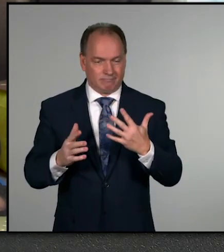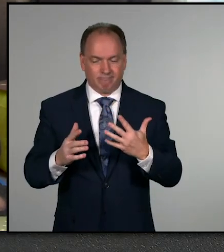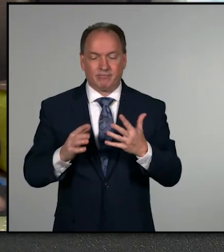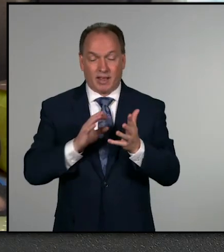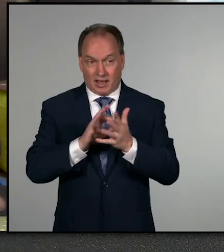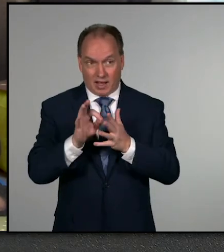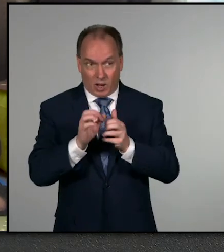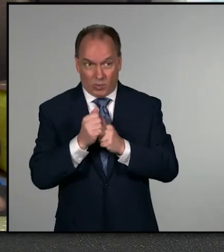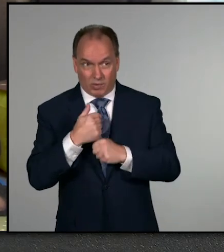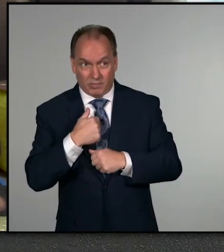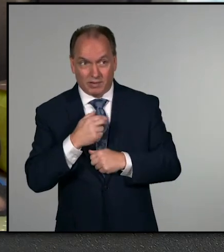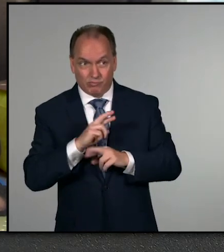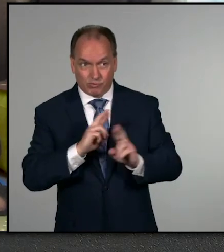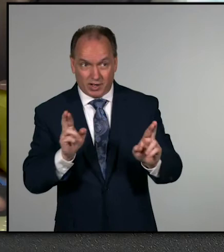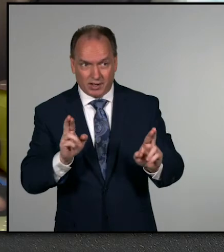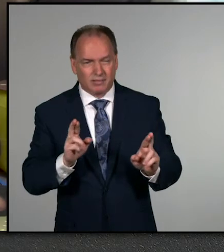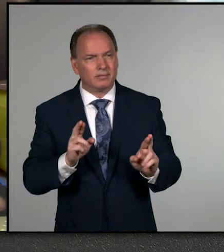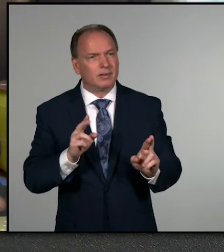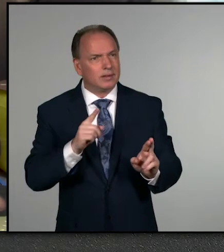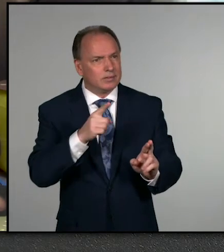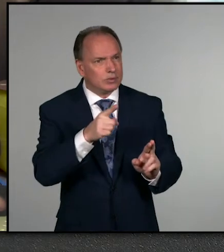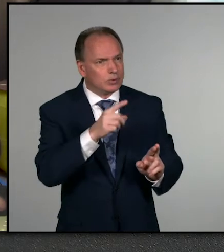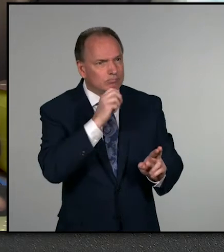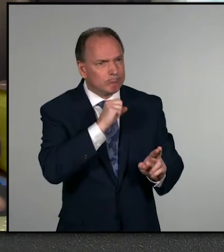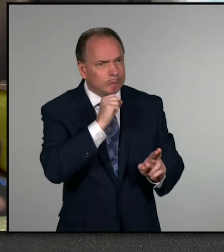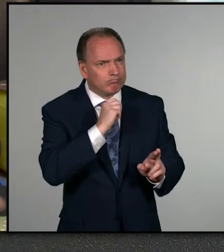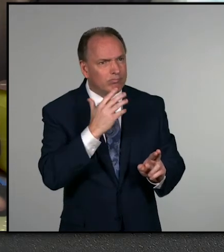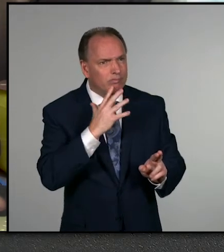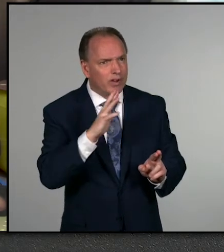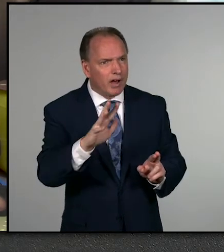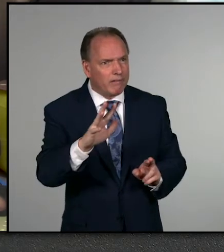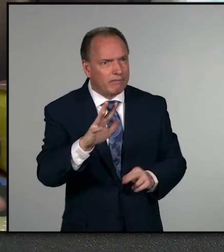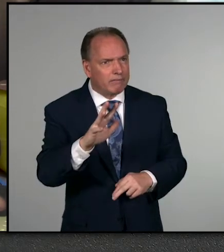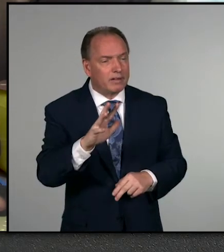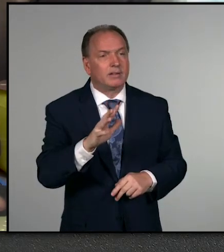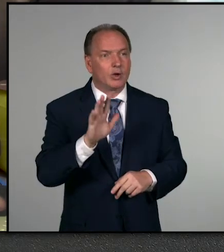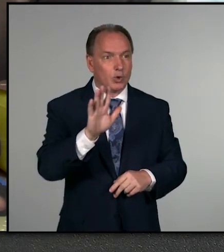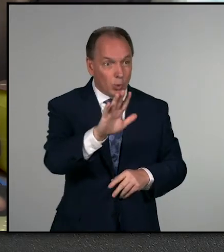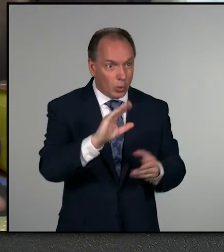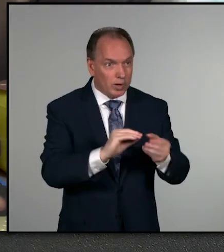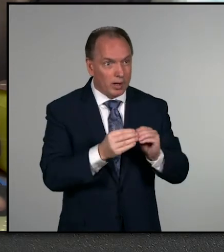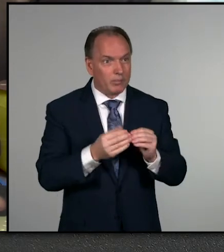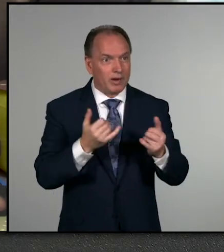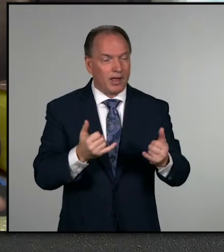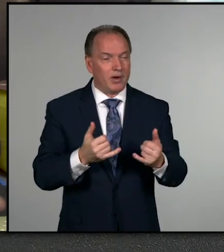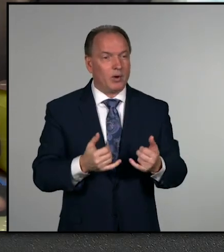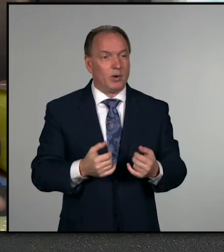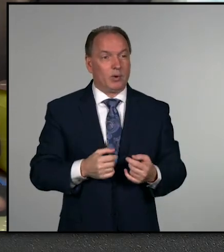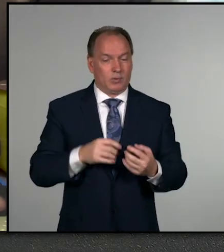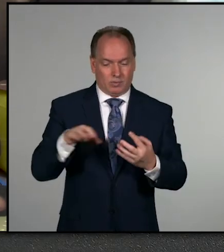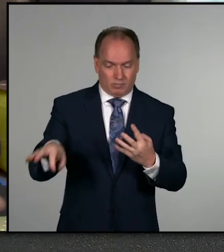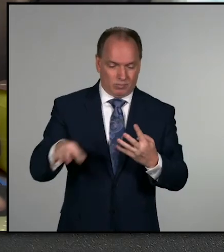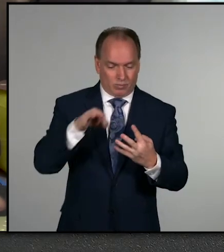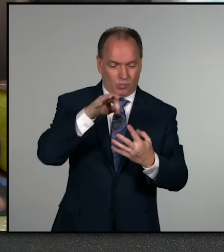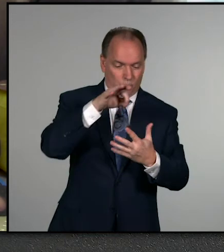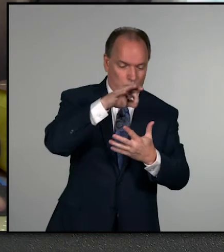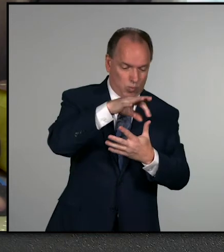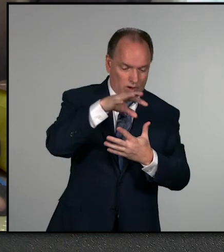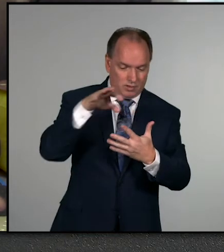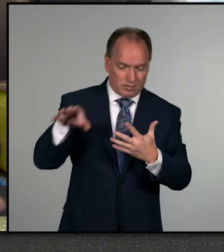5. 5 beans. How many of you are 5 years old? This is your number.